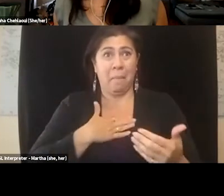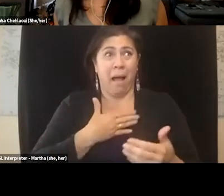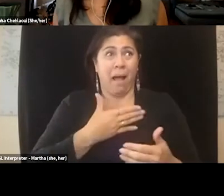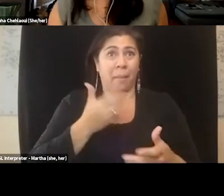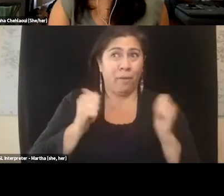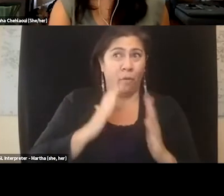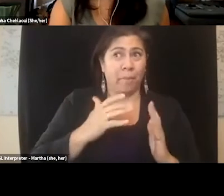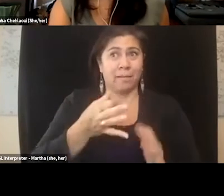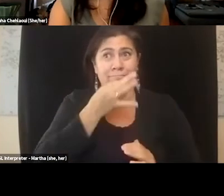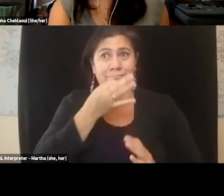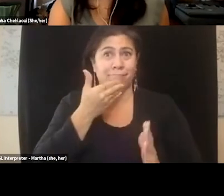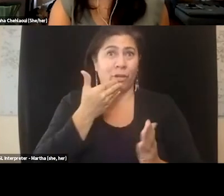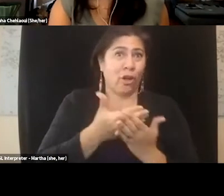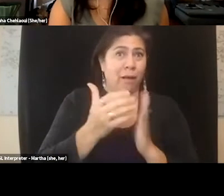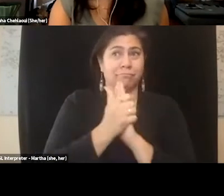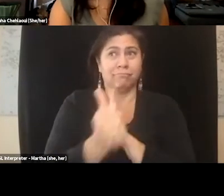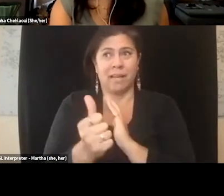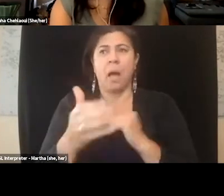who says, well, he's got a Jewish last name, or